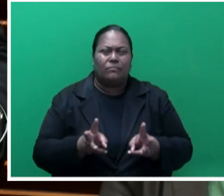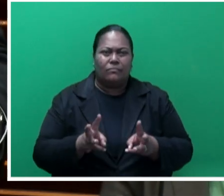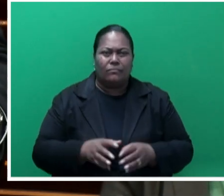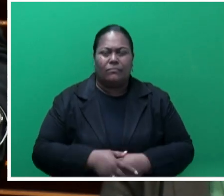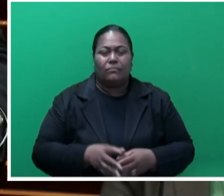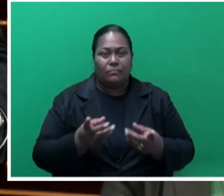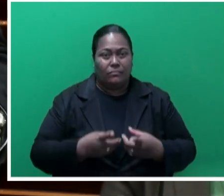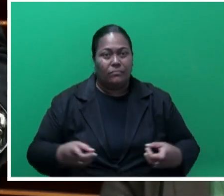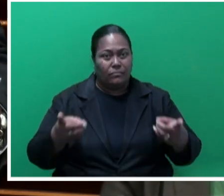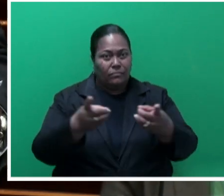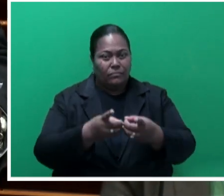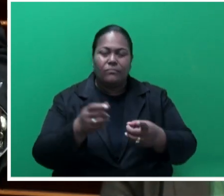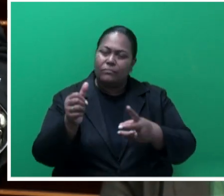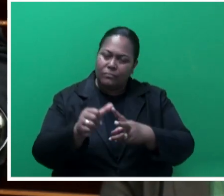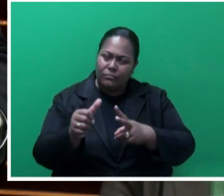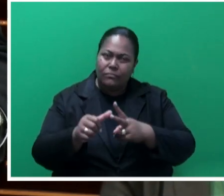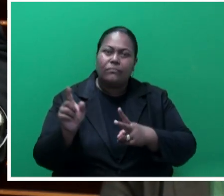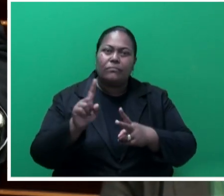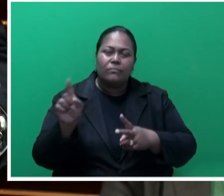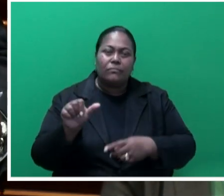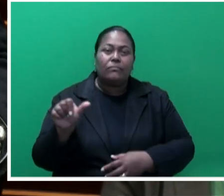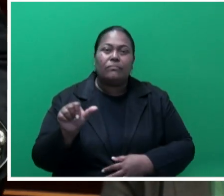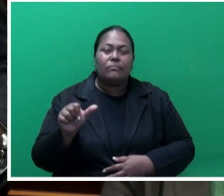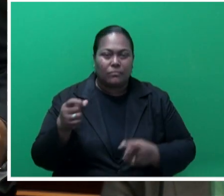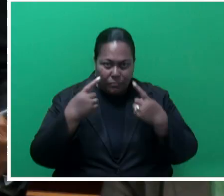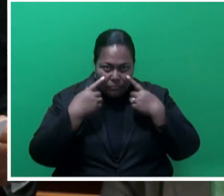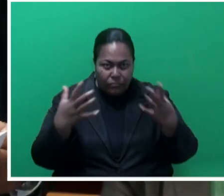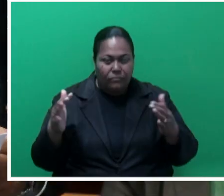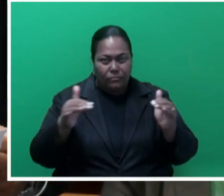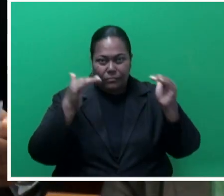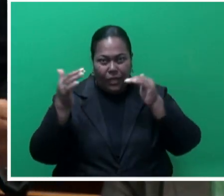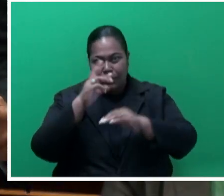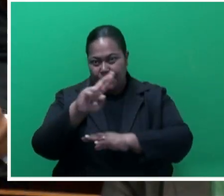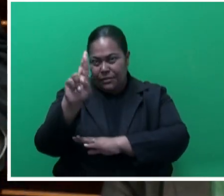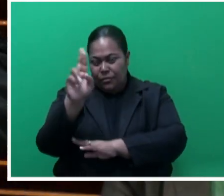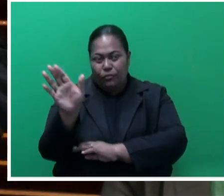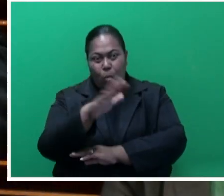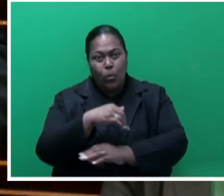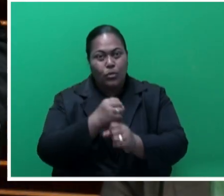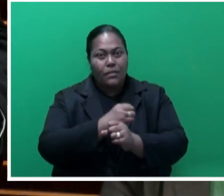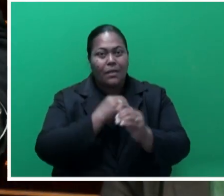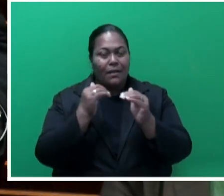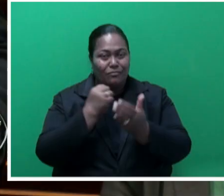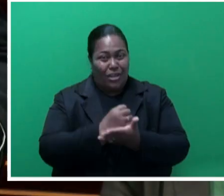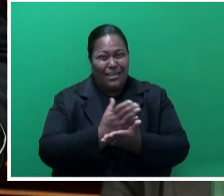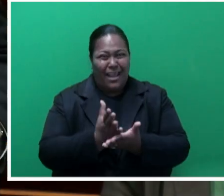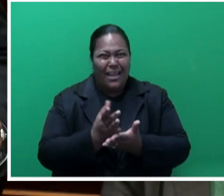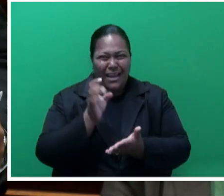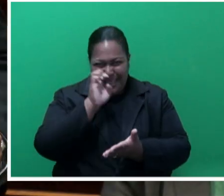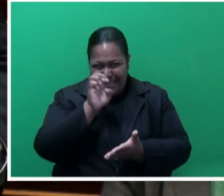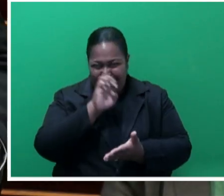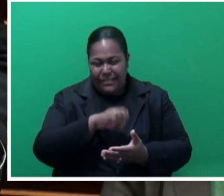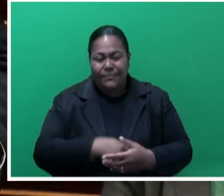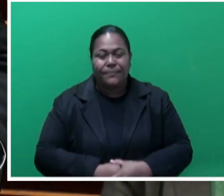reflect a fair representation in terms of area, gender, and ethnicity. Madam Deputy Speaker, as